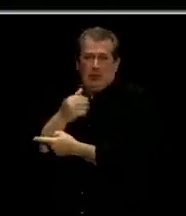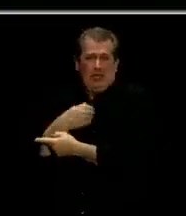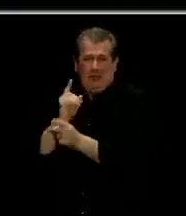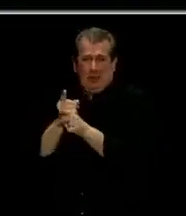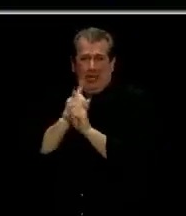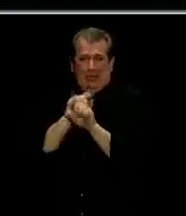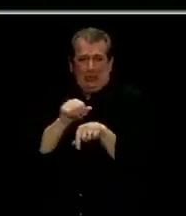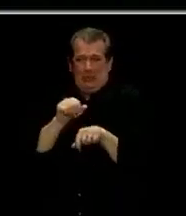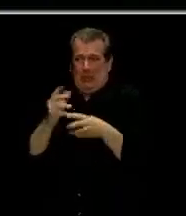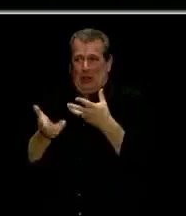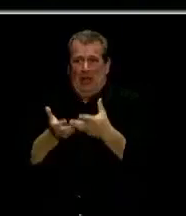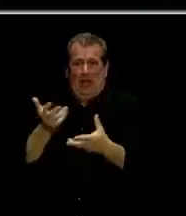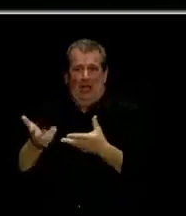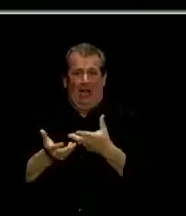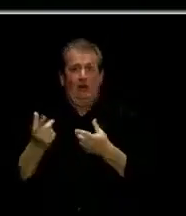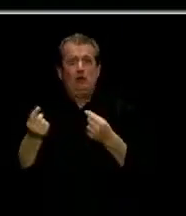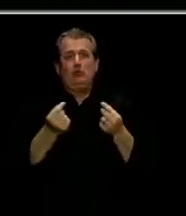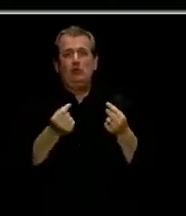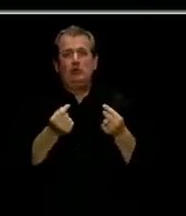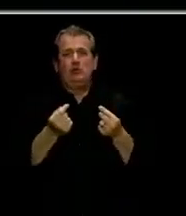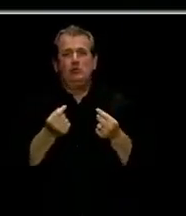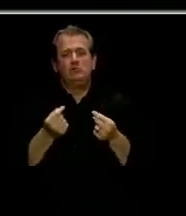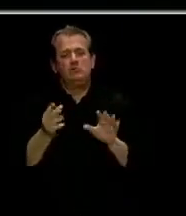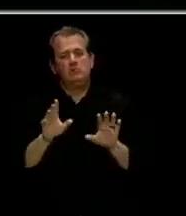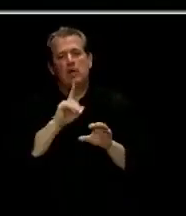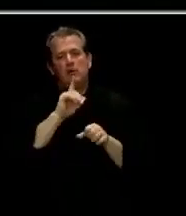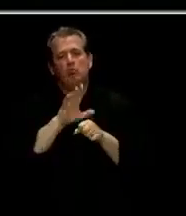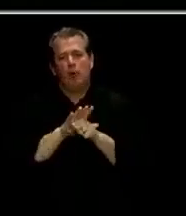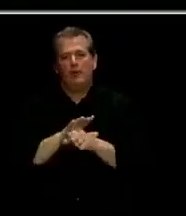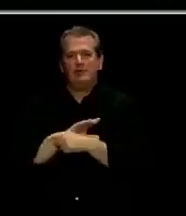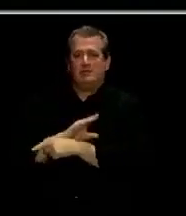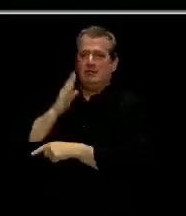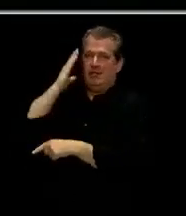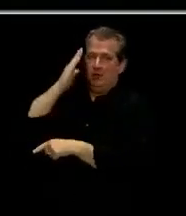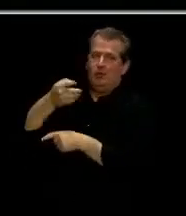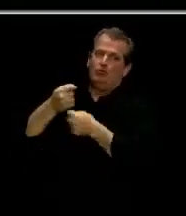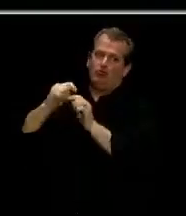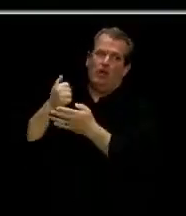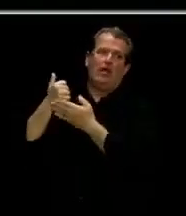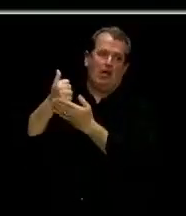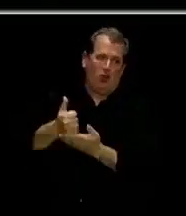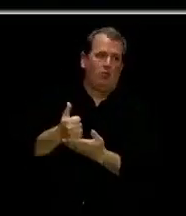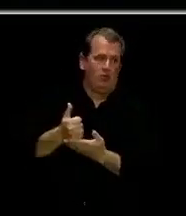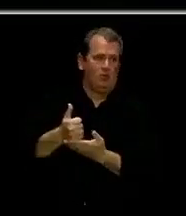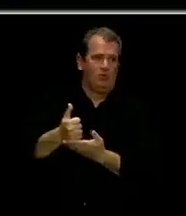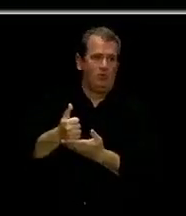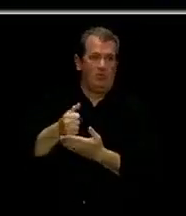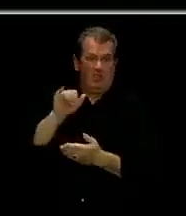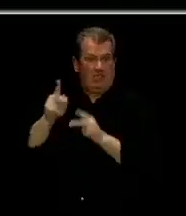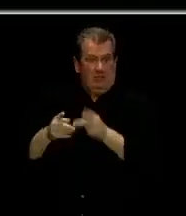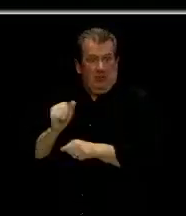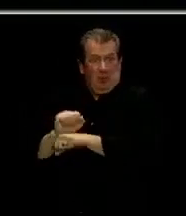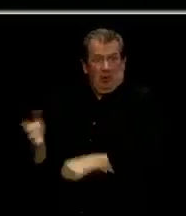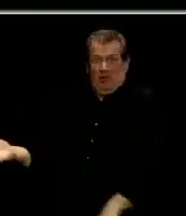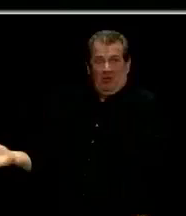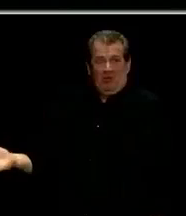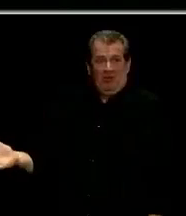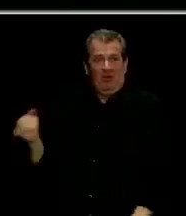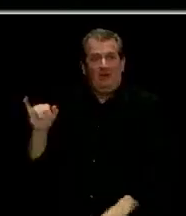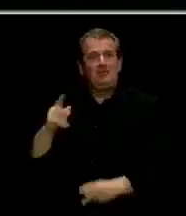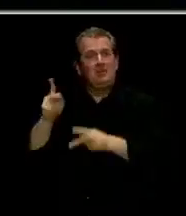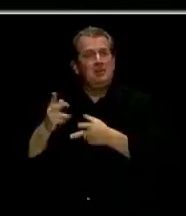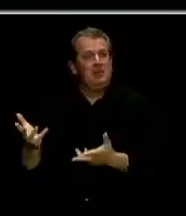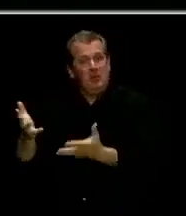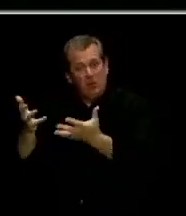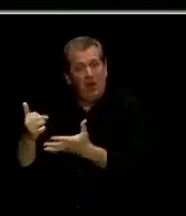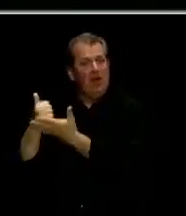right answer, I am confident that they will try and help you, because that's the nature of the people that are, that